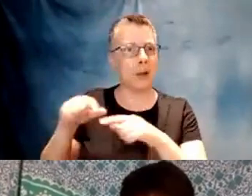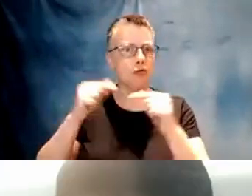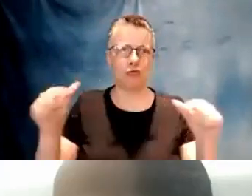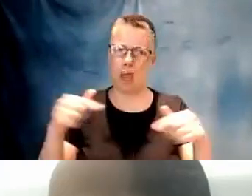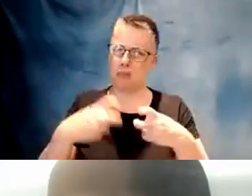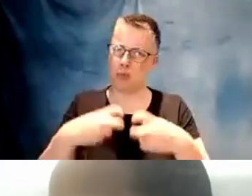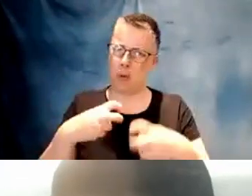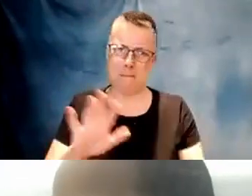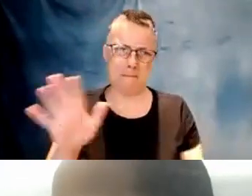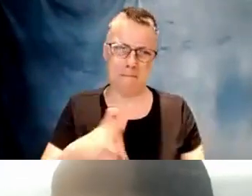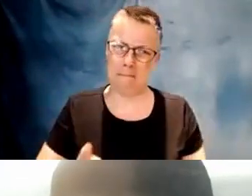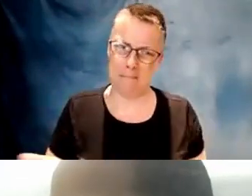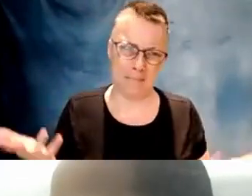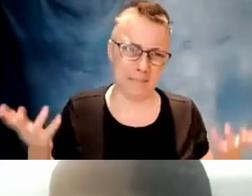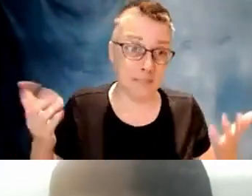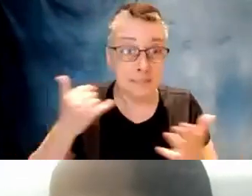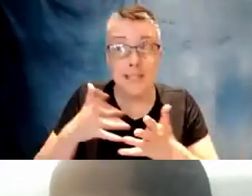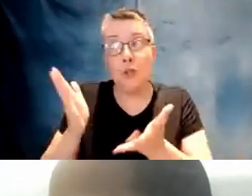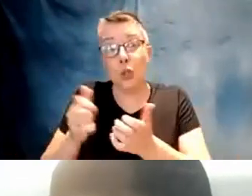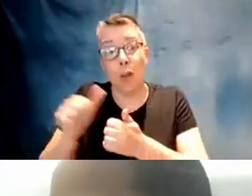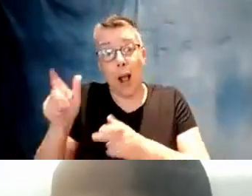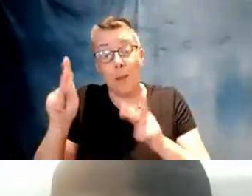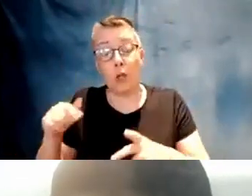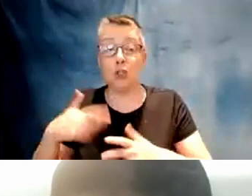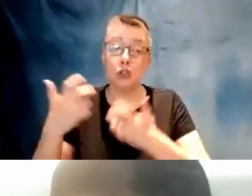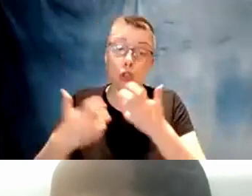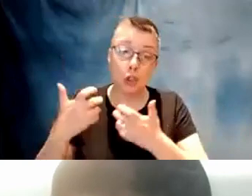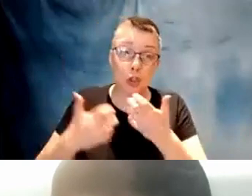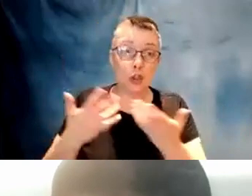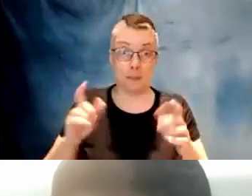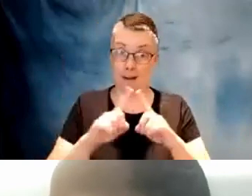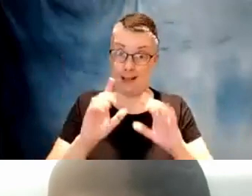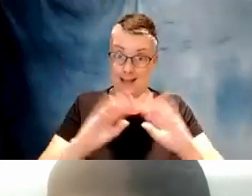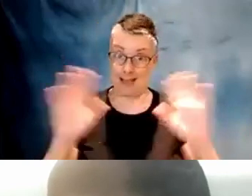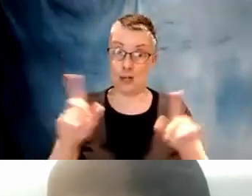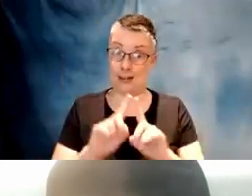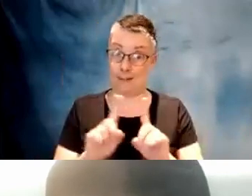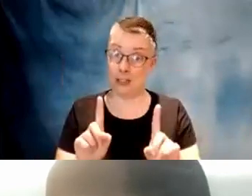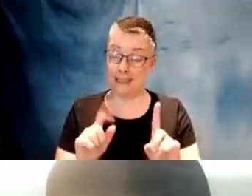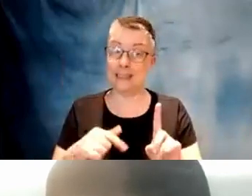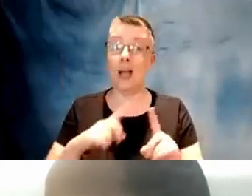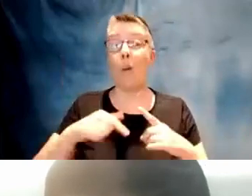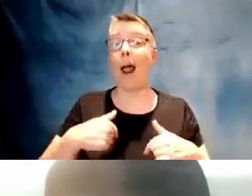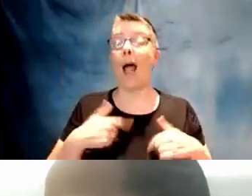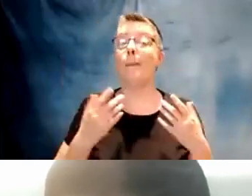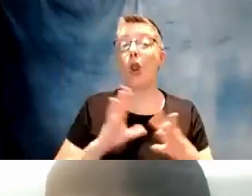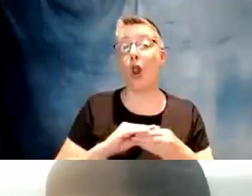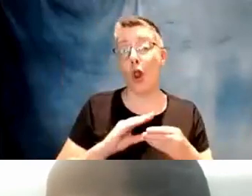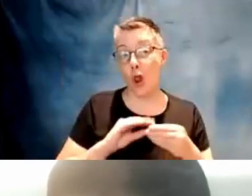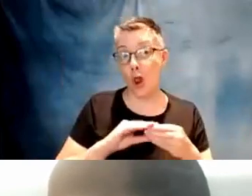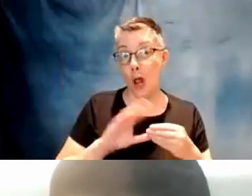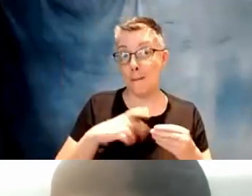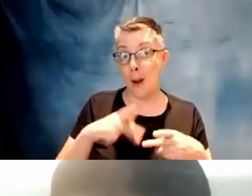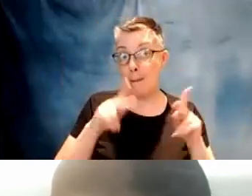an issue. And when you're talking to somebody else, there's a difference. There's a clear difference between when you're talking about like a person